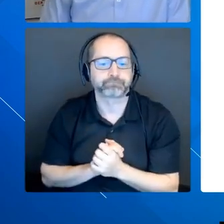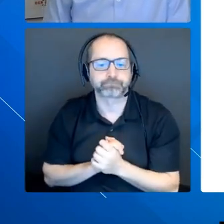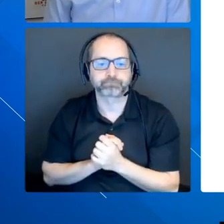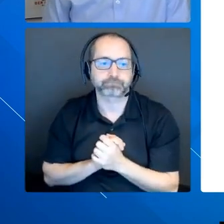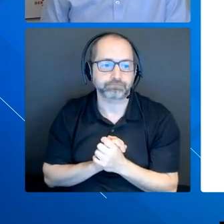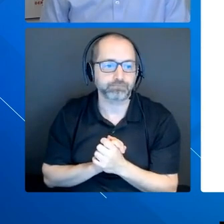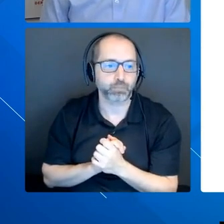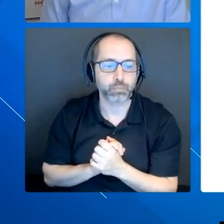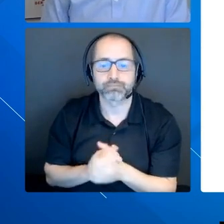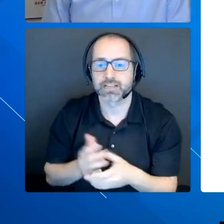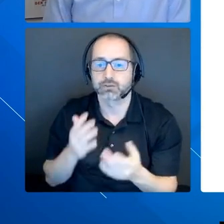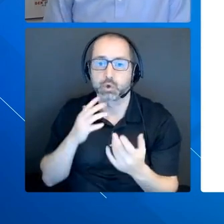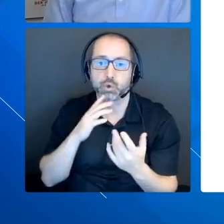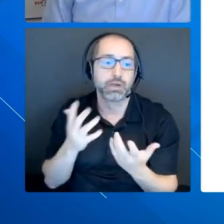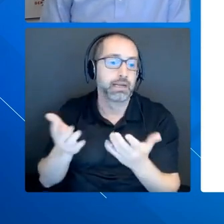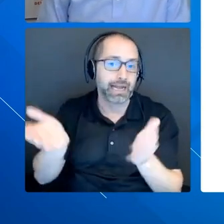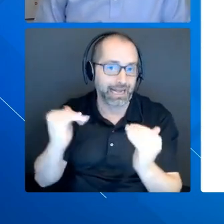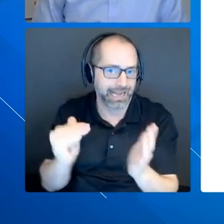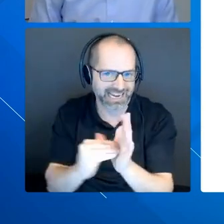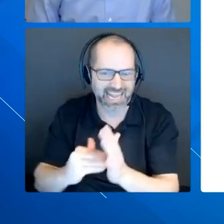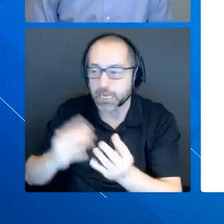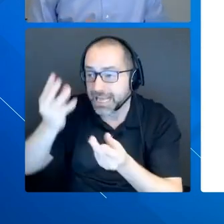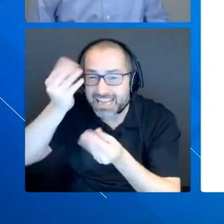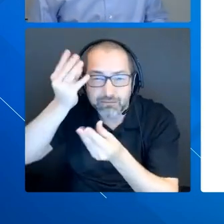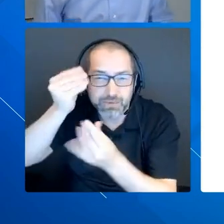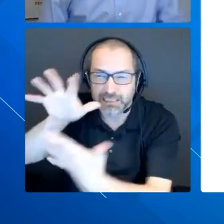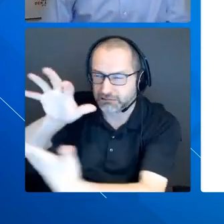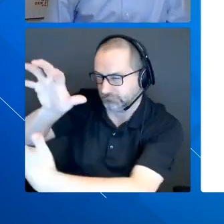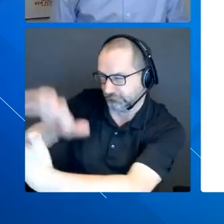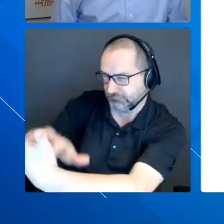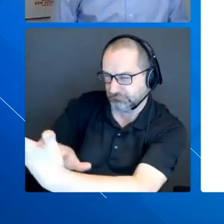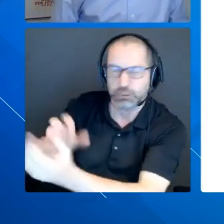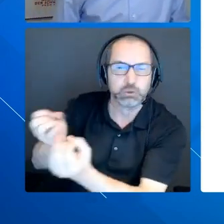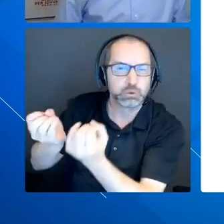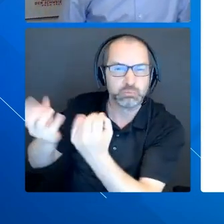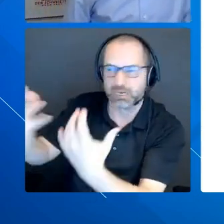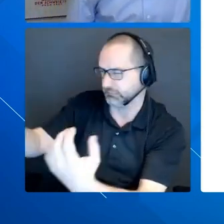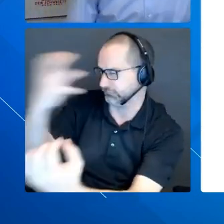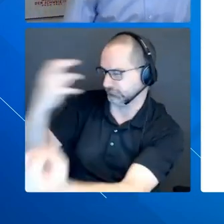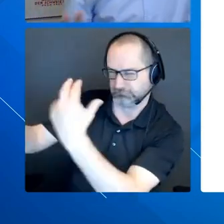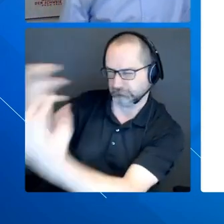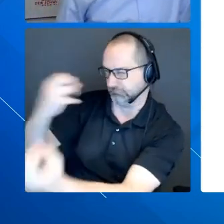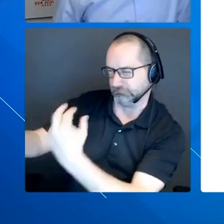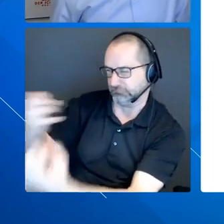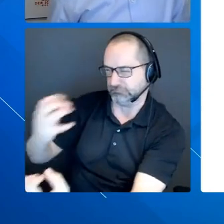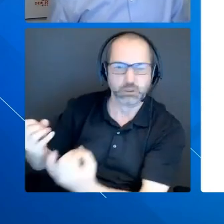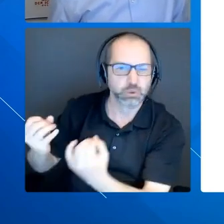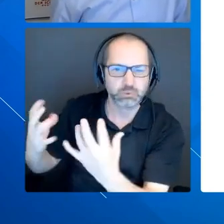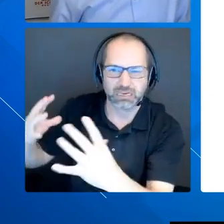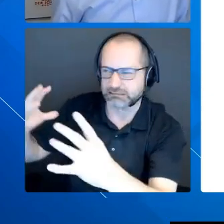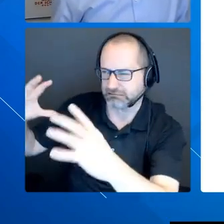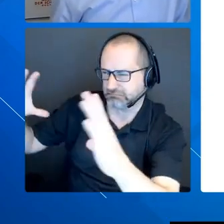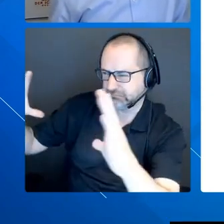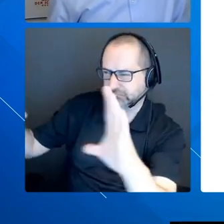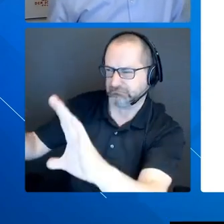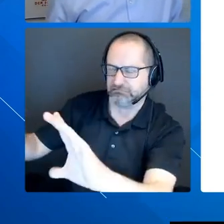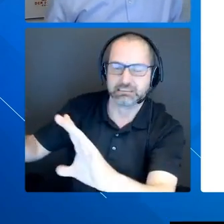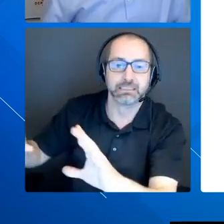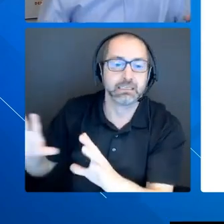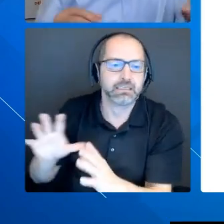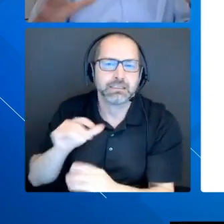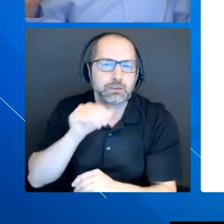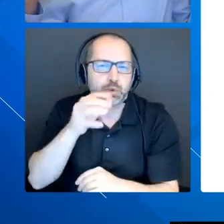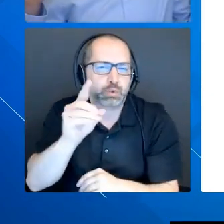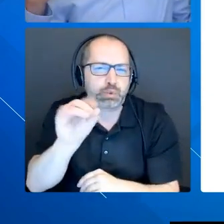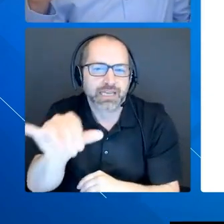Lots of information crammed in one space. So basically don't do it. Luckily we're going away with this. It used to be for a while